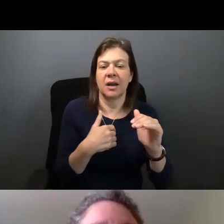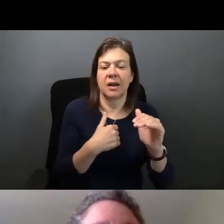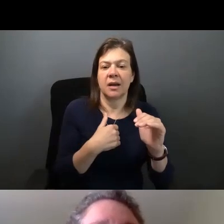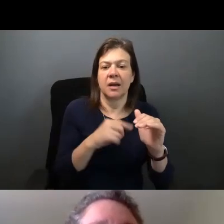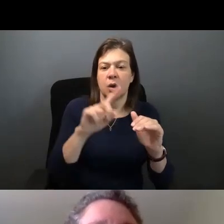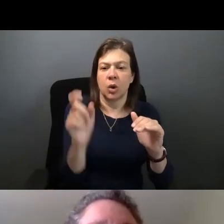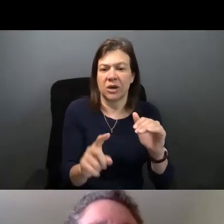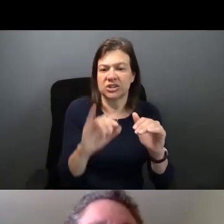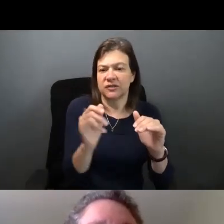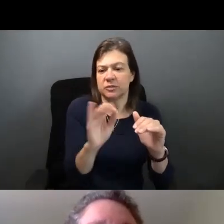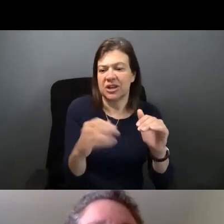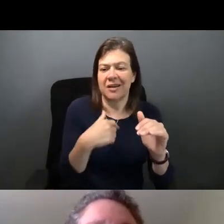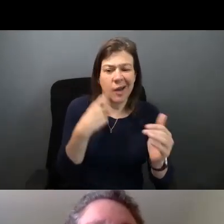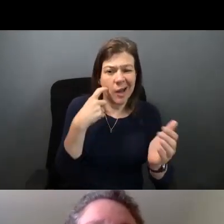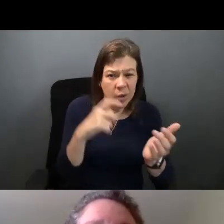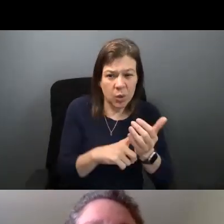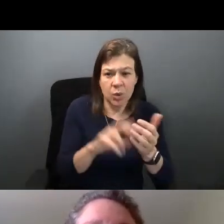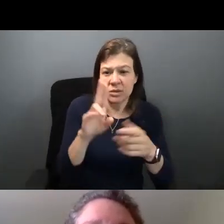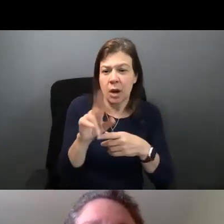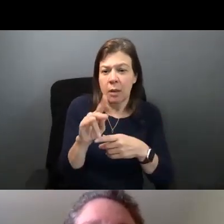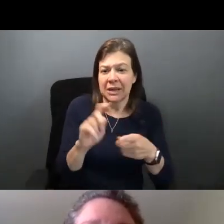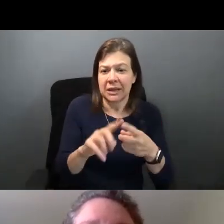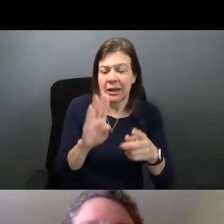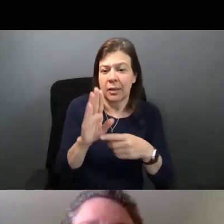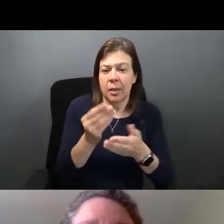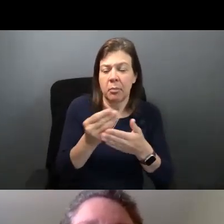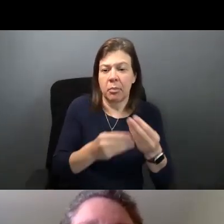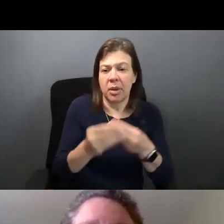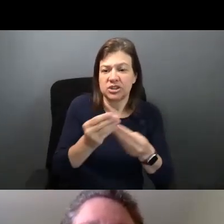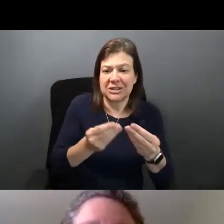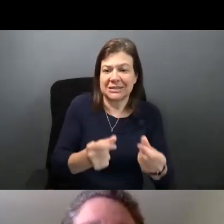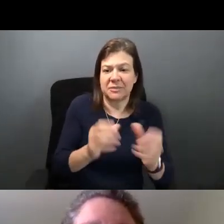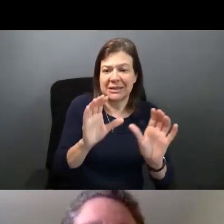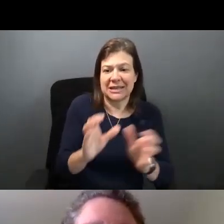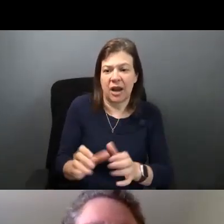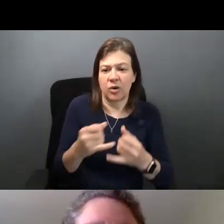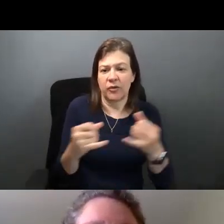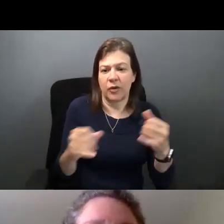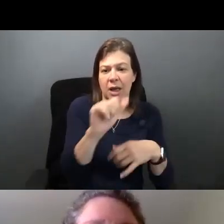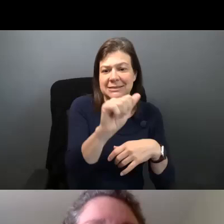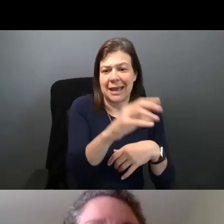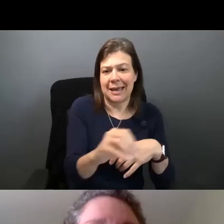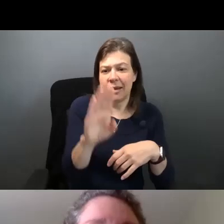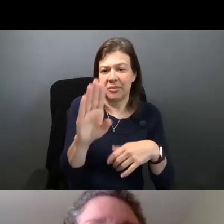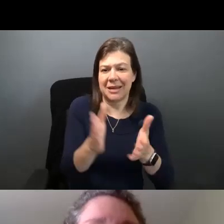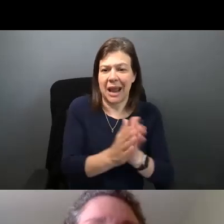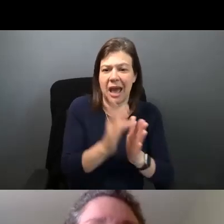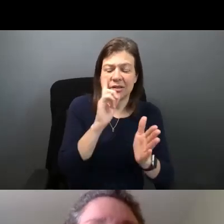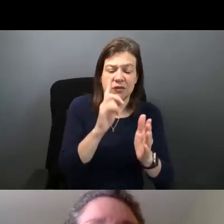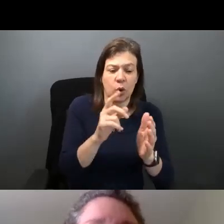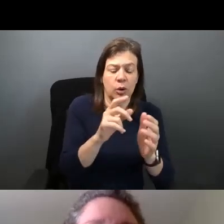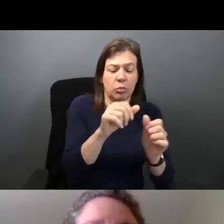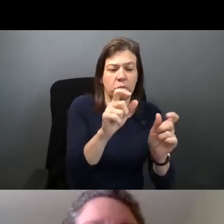Question from Jeff. I noticed an update in the budget expense category for lines A and B. It asks for